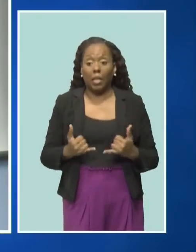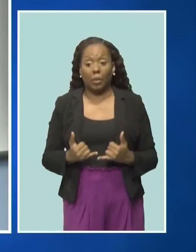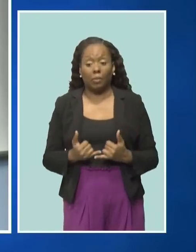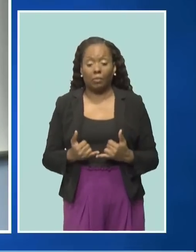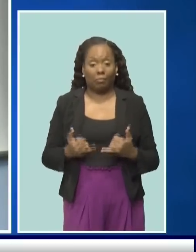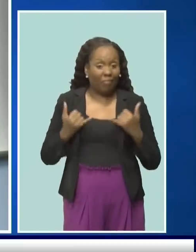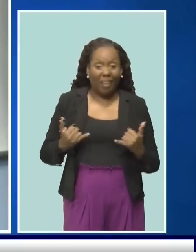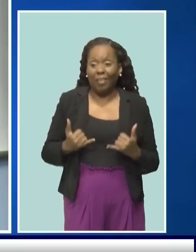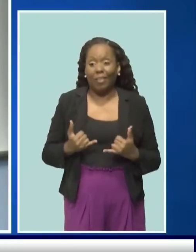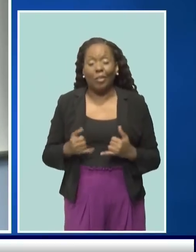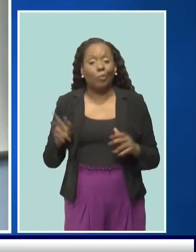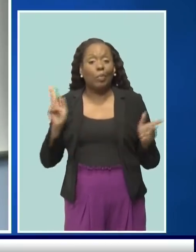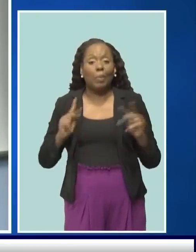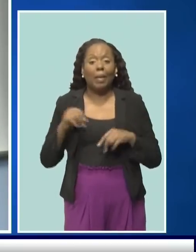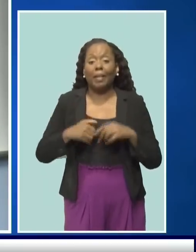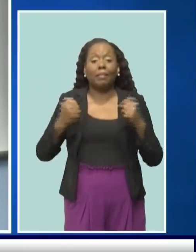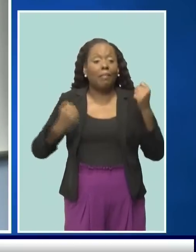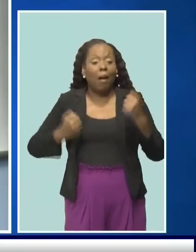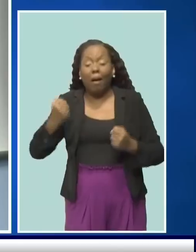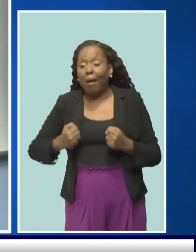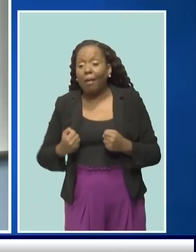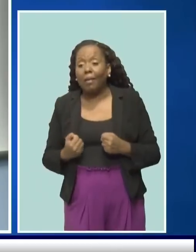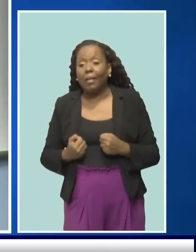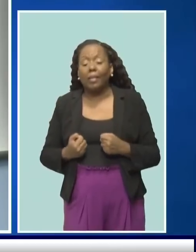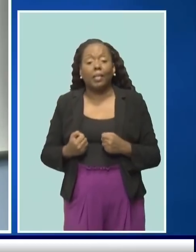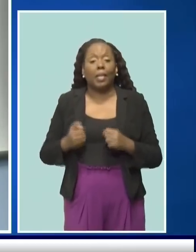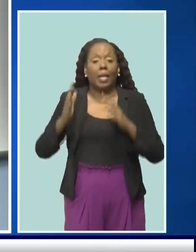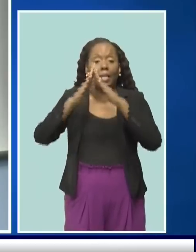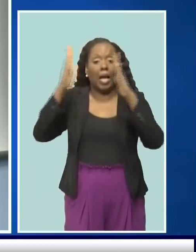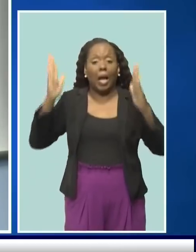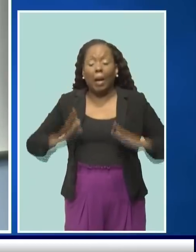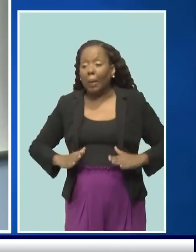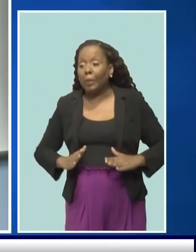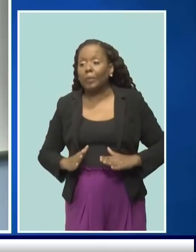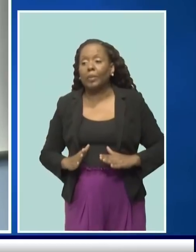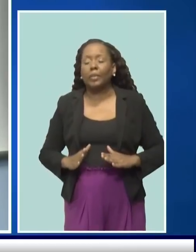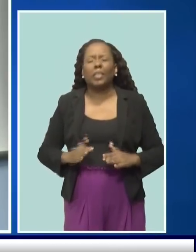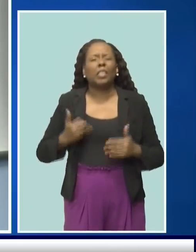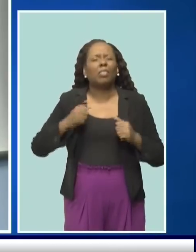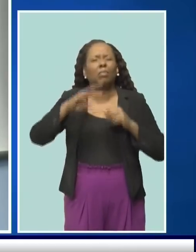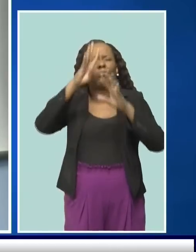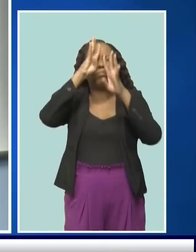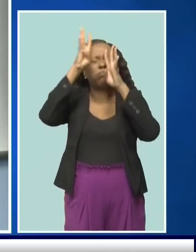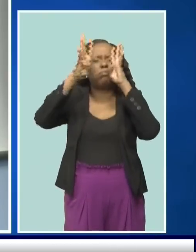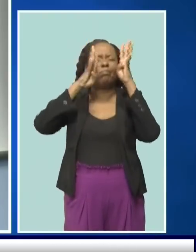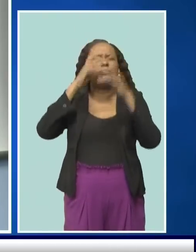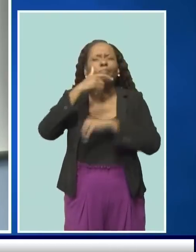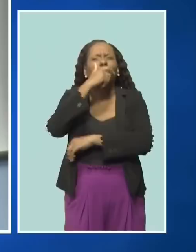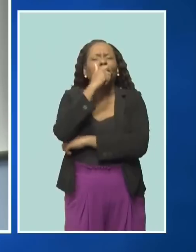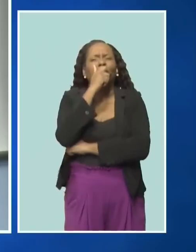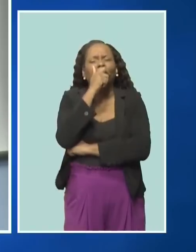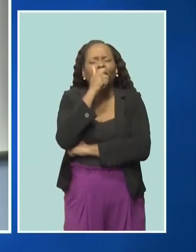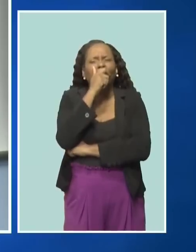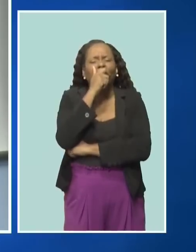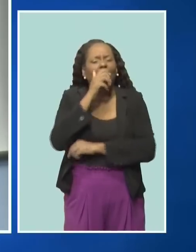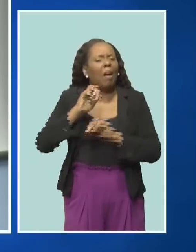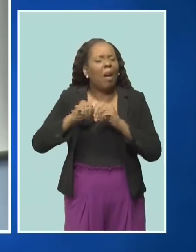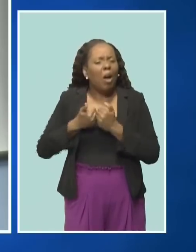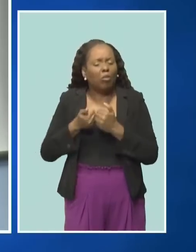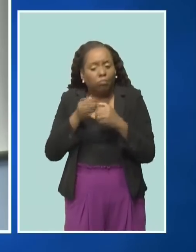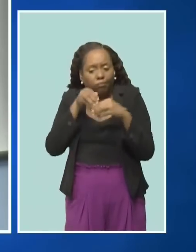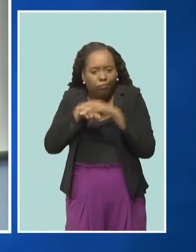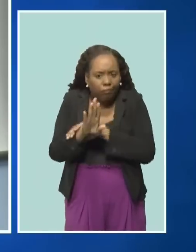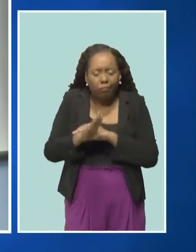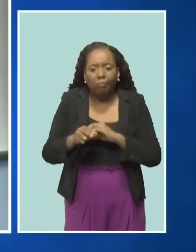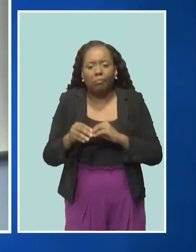in their car, all over the world, coming up with the new malware, coming up with the new ways of